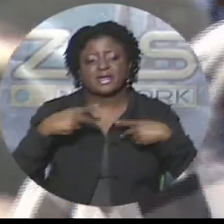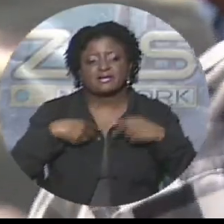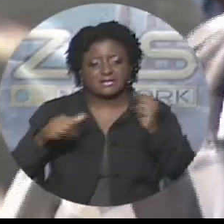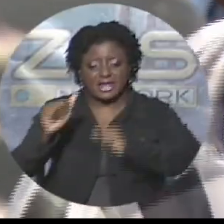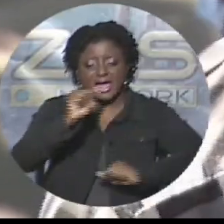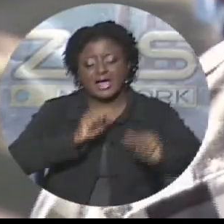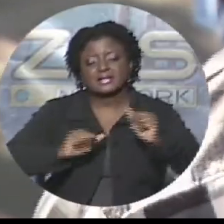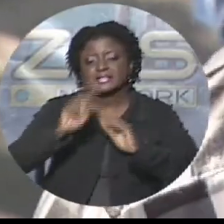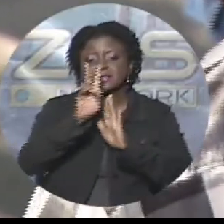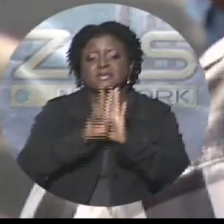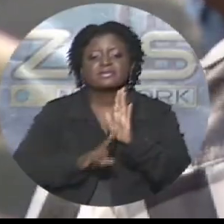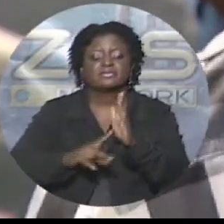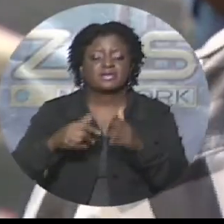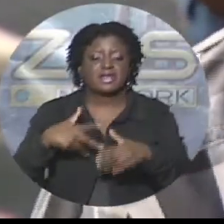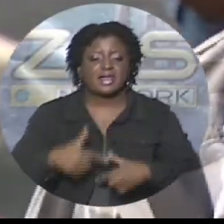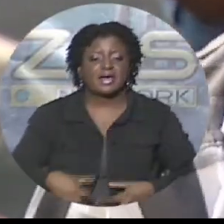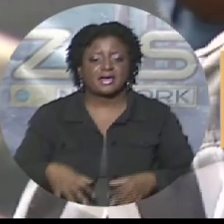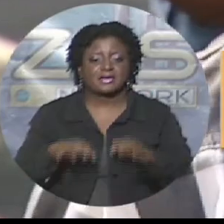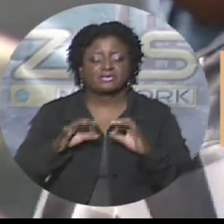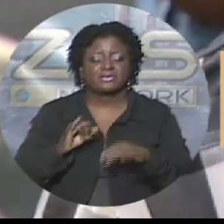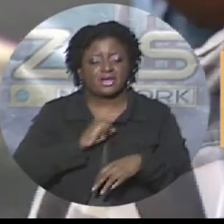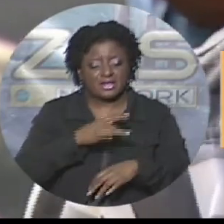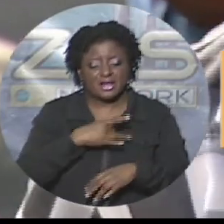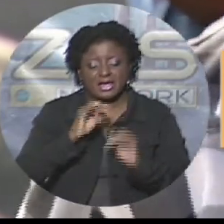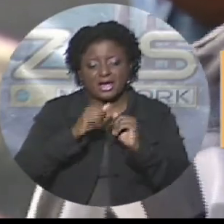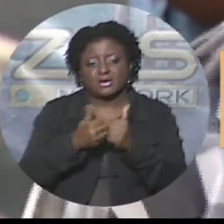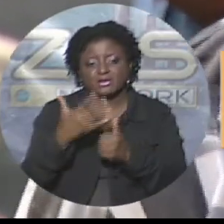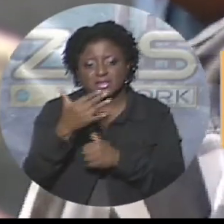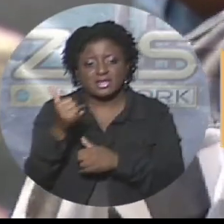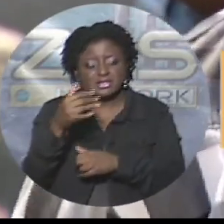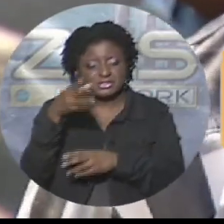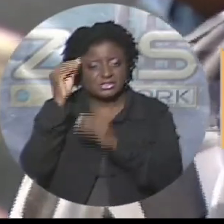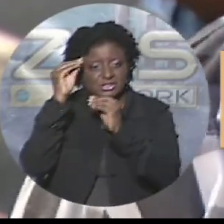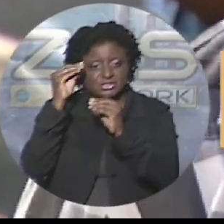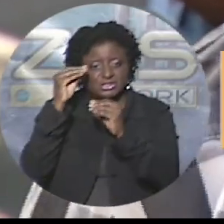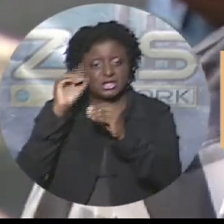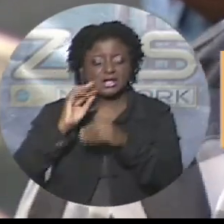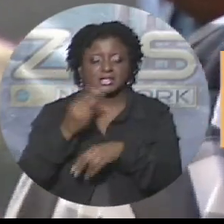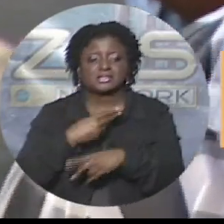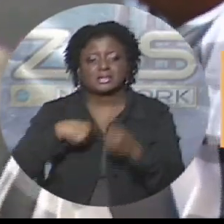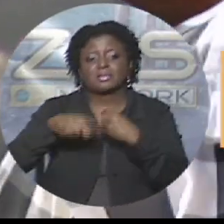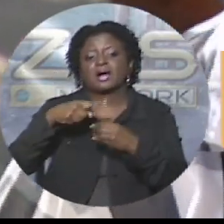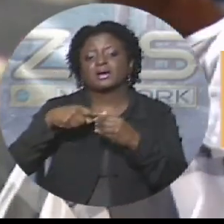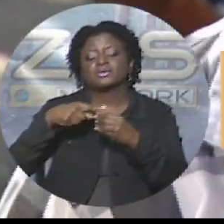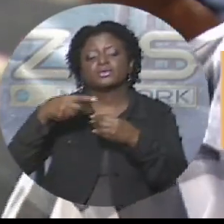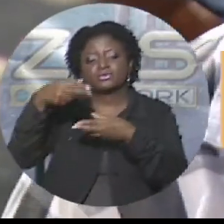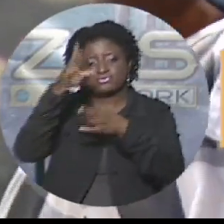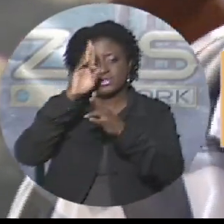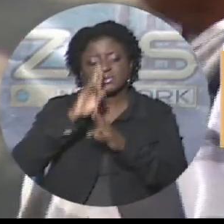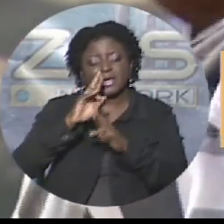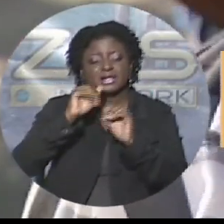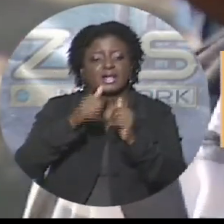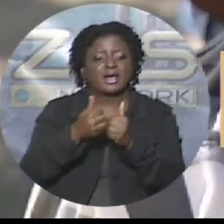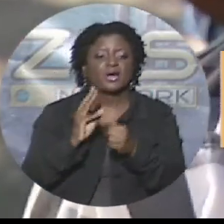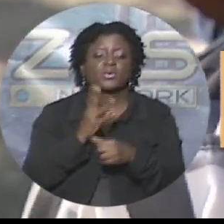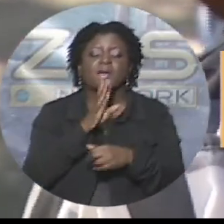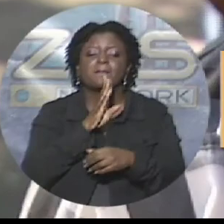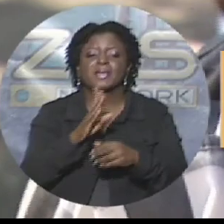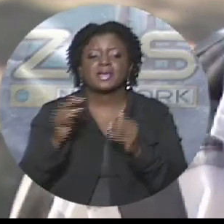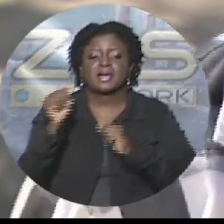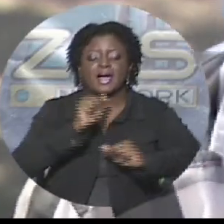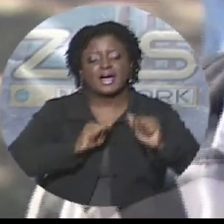life. I like how they're teaching us of respect and how we are being